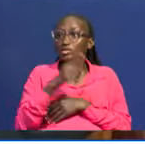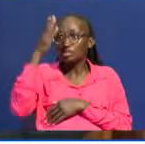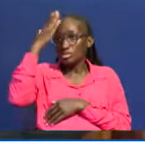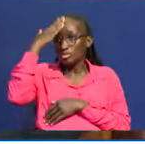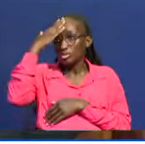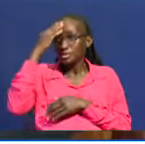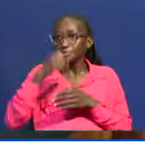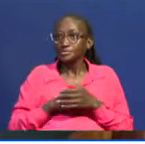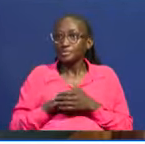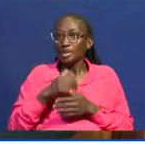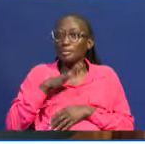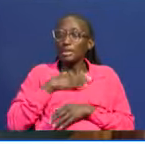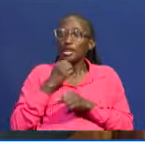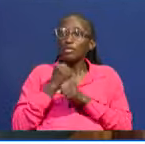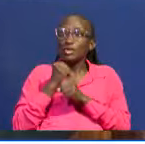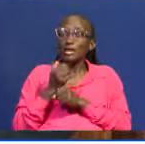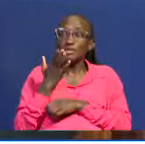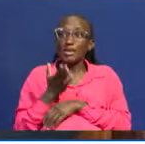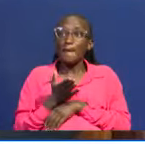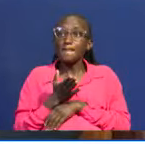about it, my work here